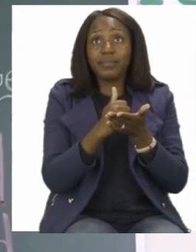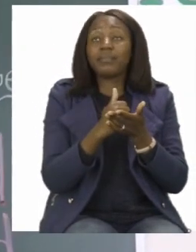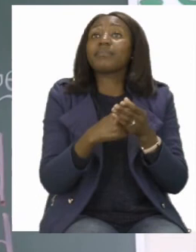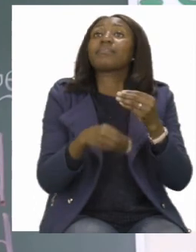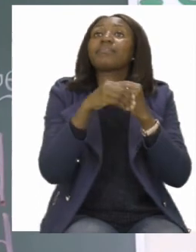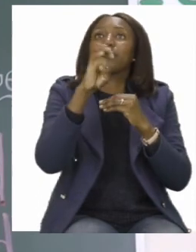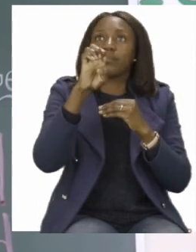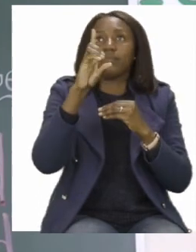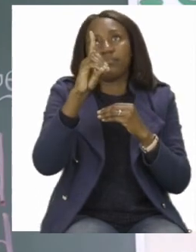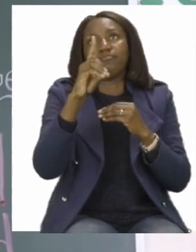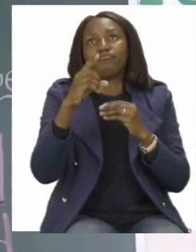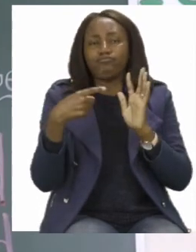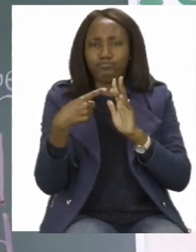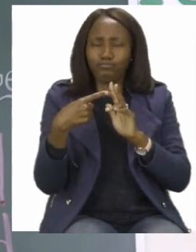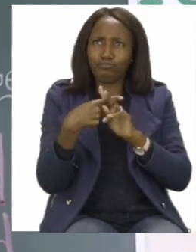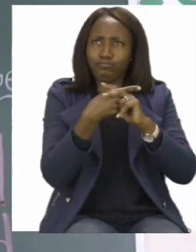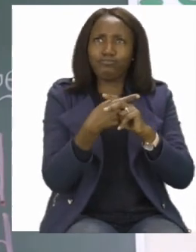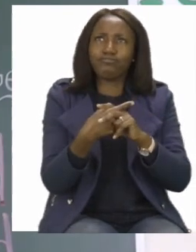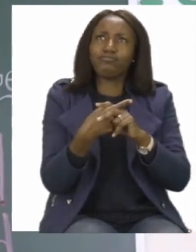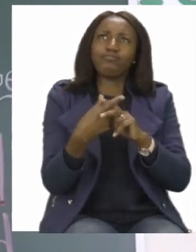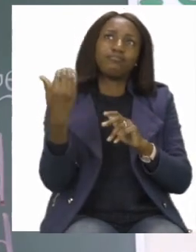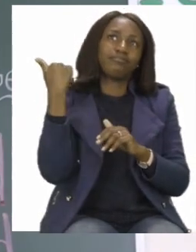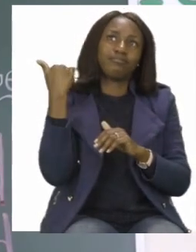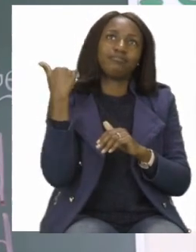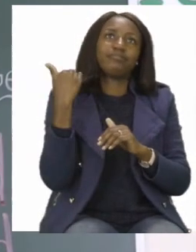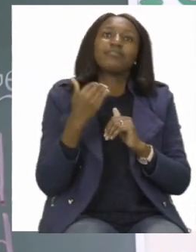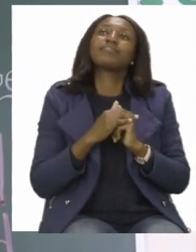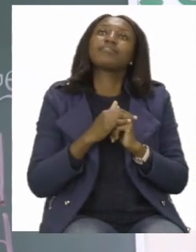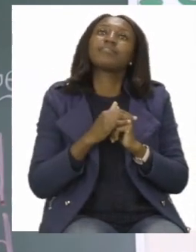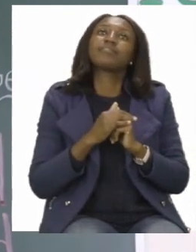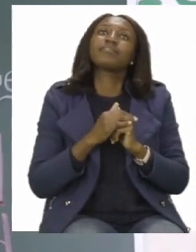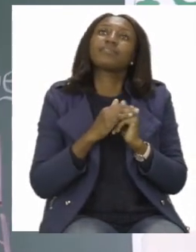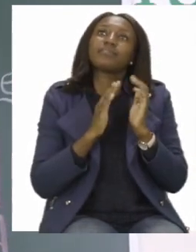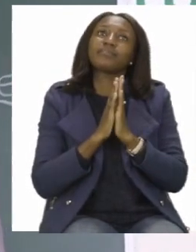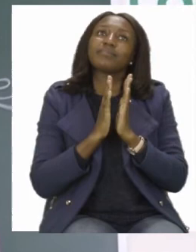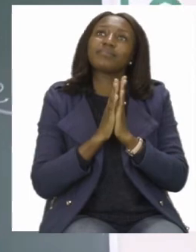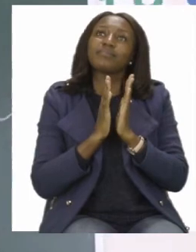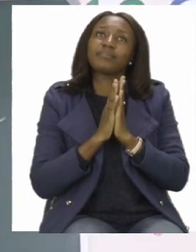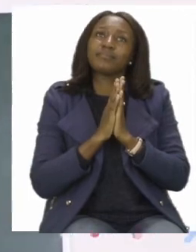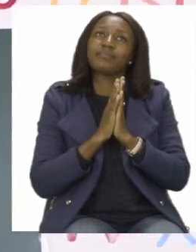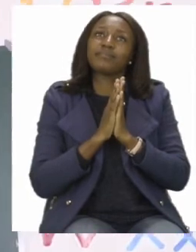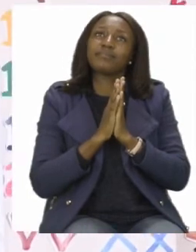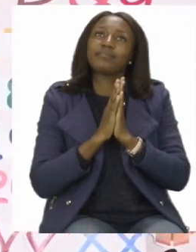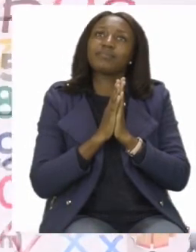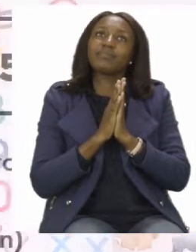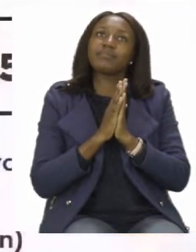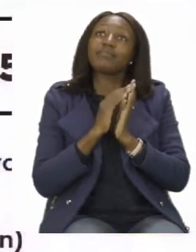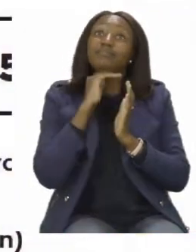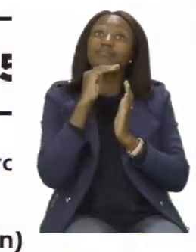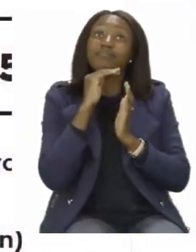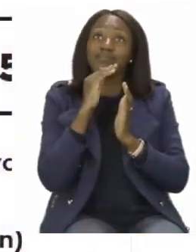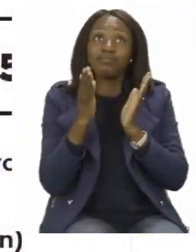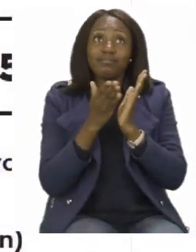cleaned. Okay, now grade threes, I want us to go back to the story on page